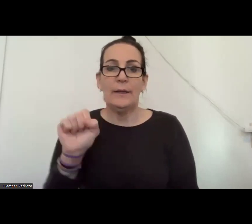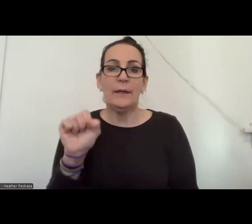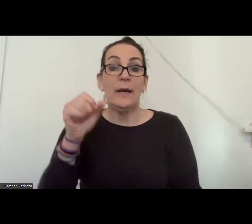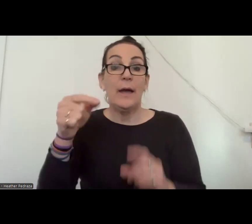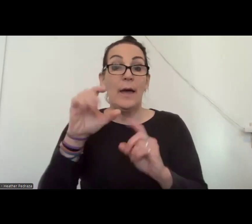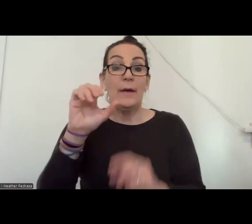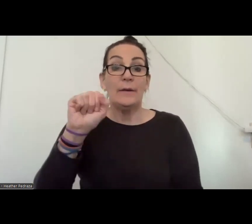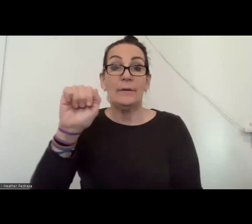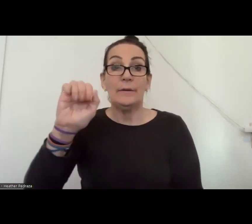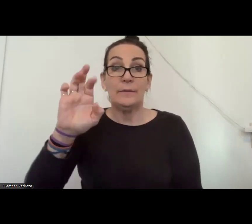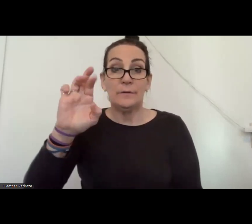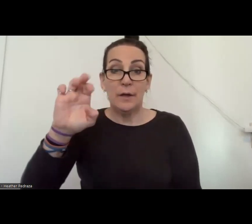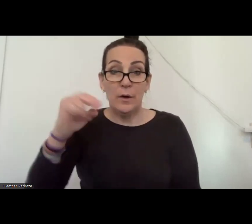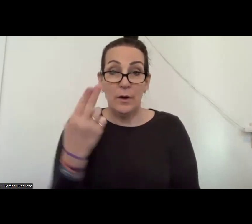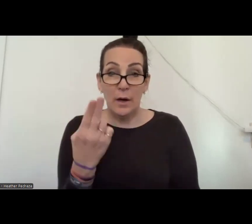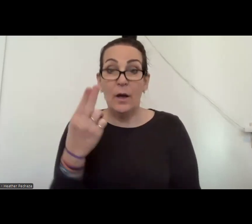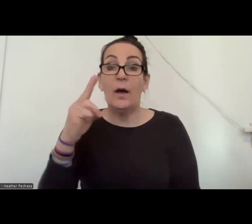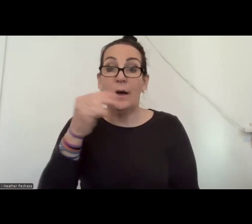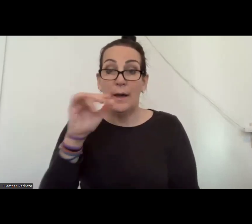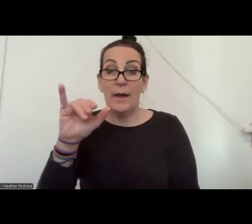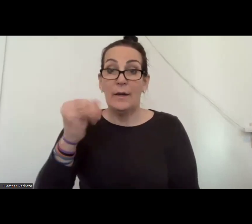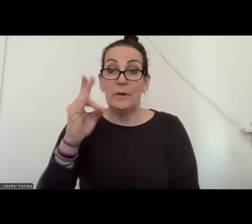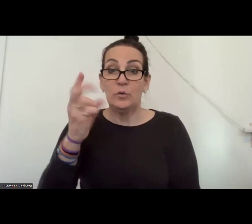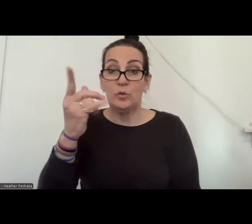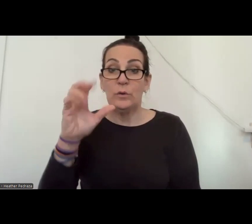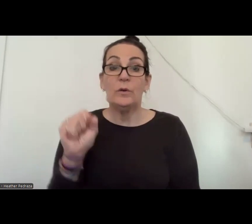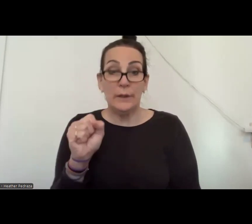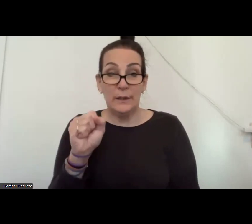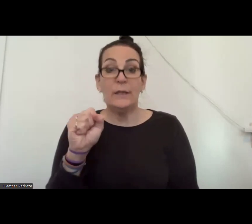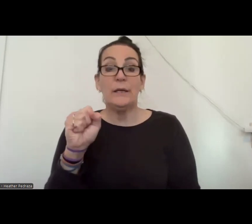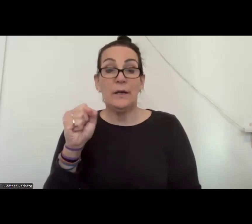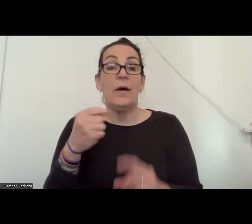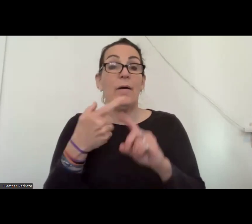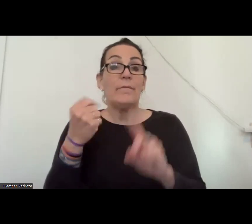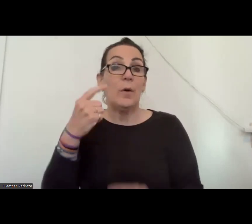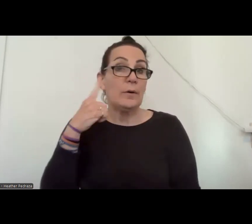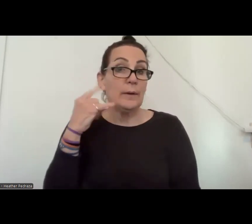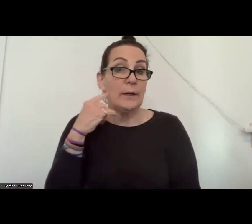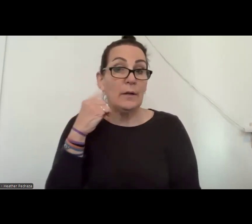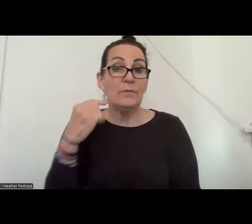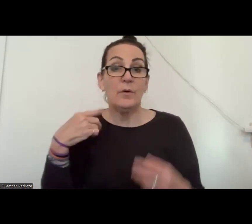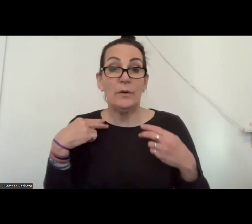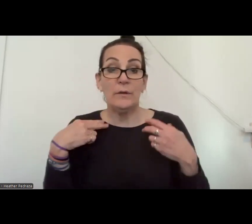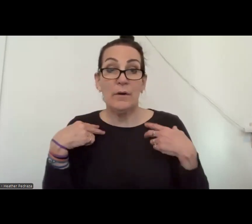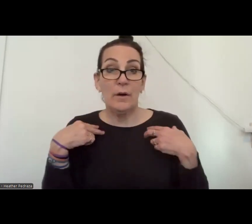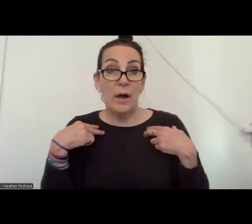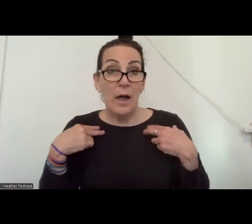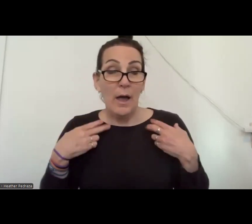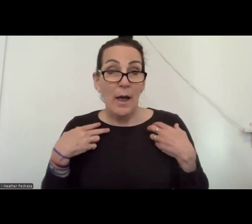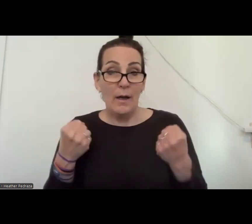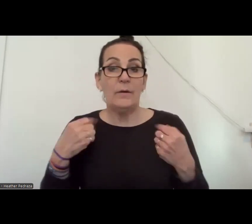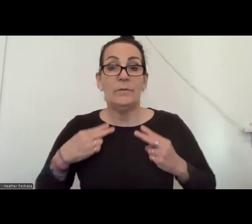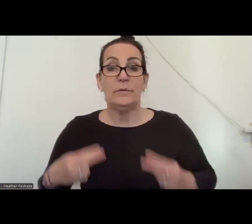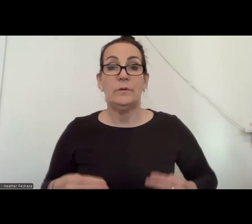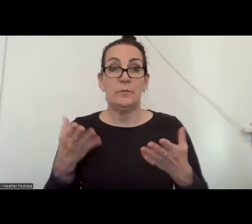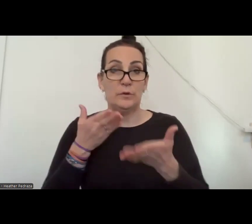the California Health and Human Services Agency is on. She was, her audio wasn't working, but a